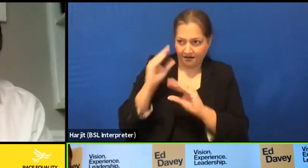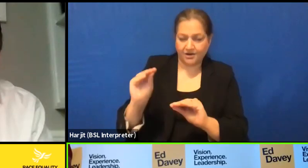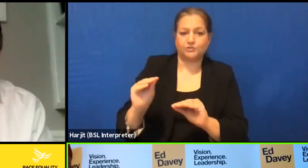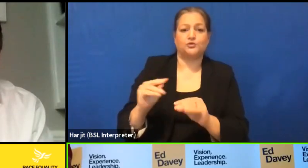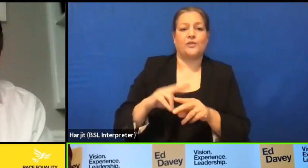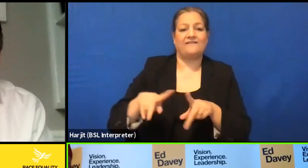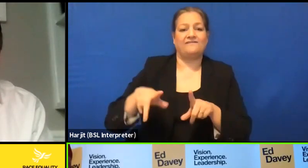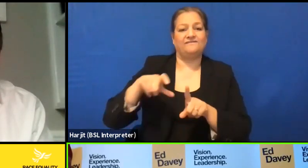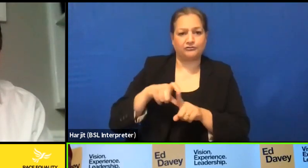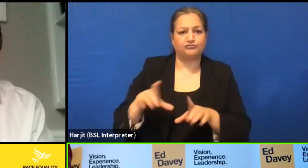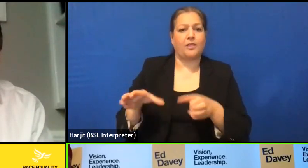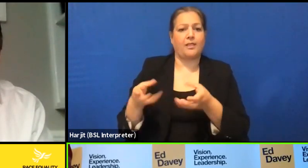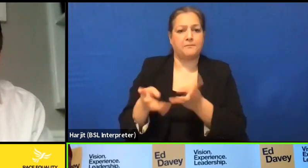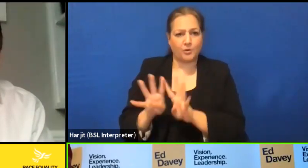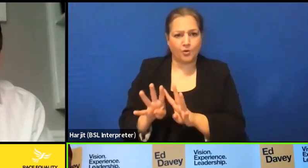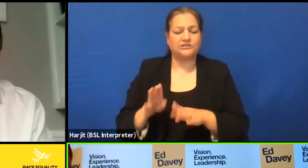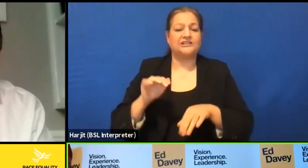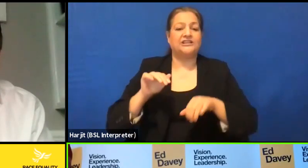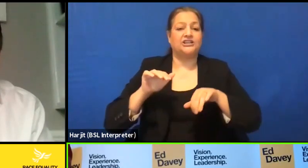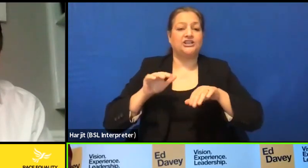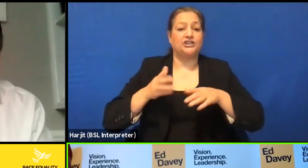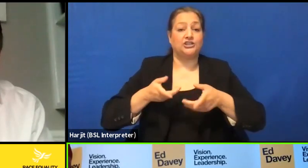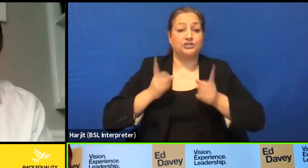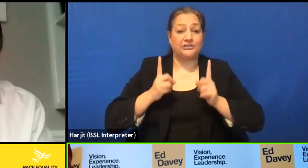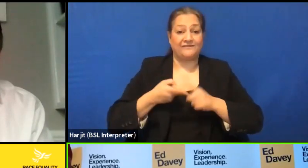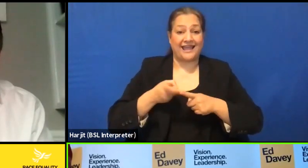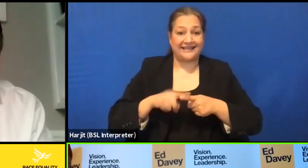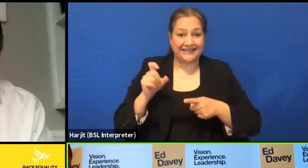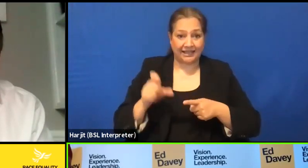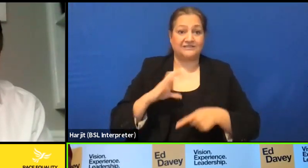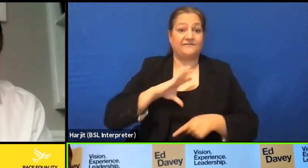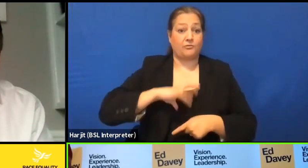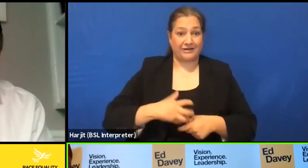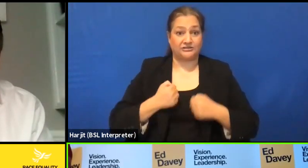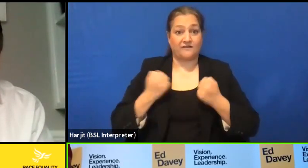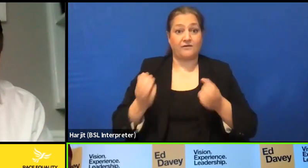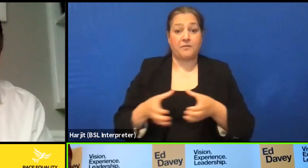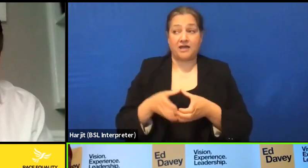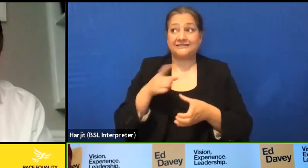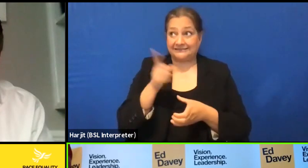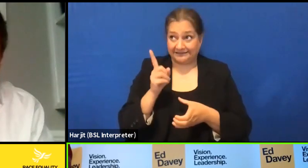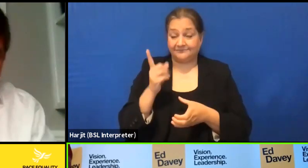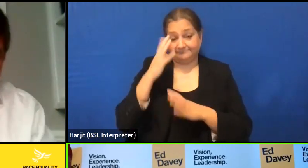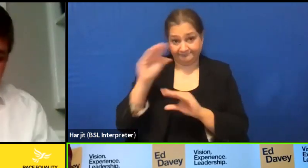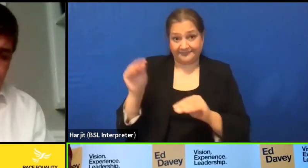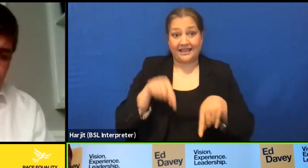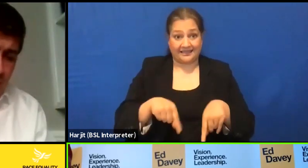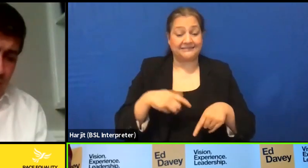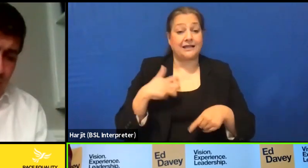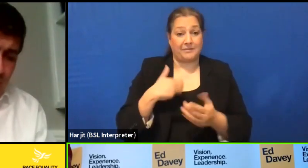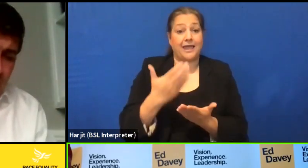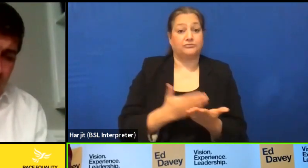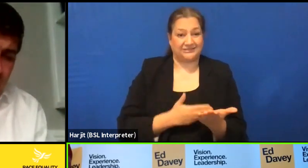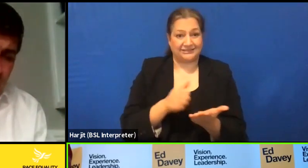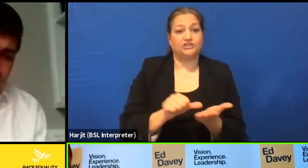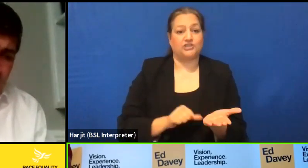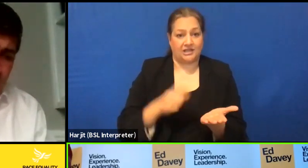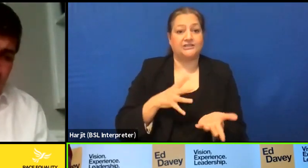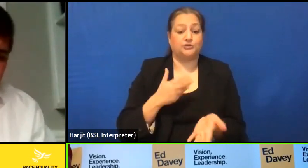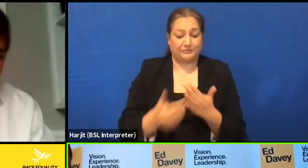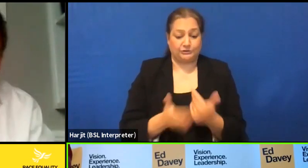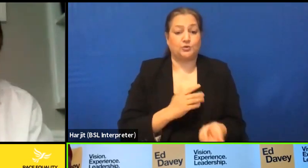chief executive, president of the party, that we need to sort that complaints procedure out so that people who are on those complaint